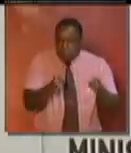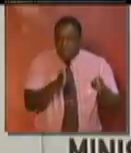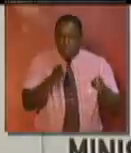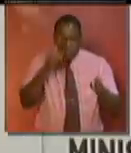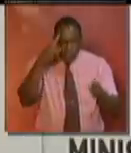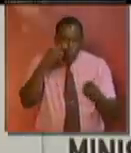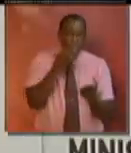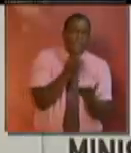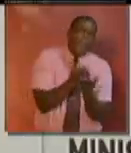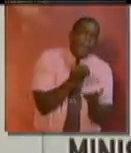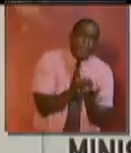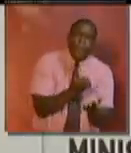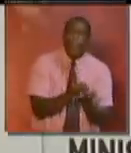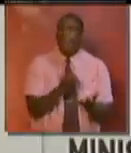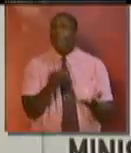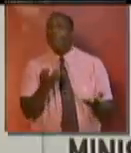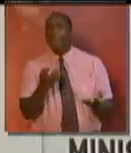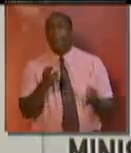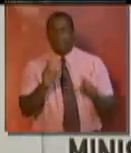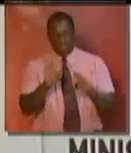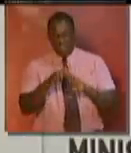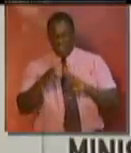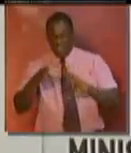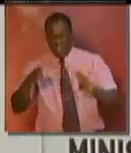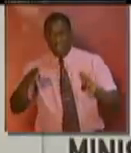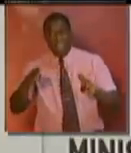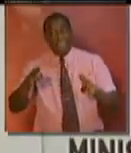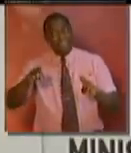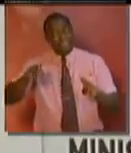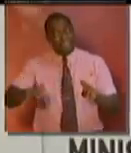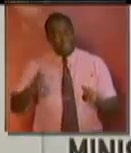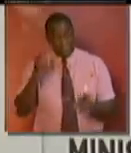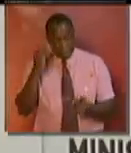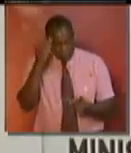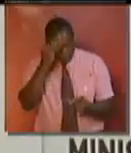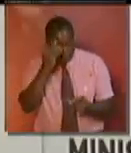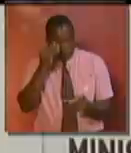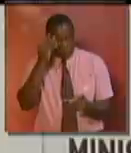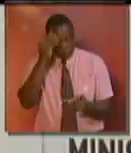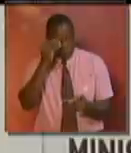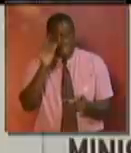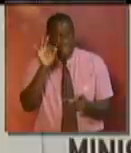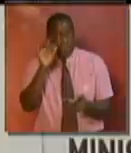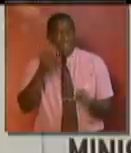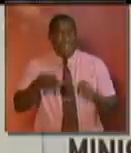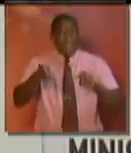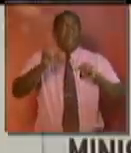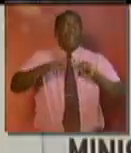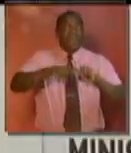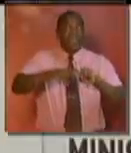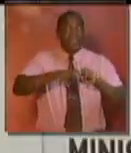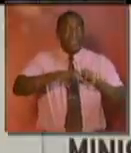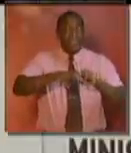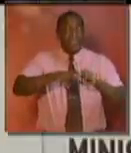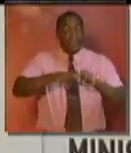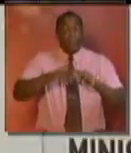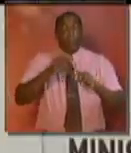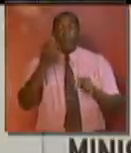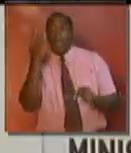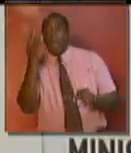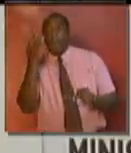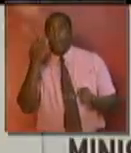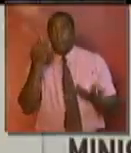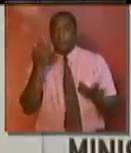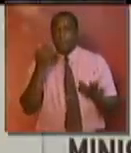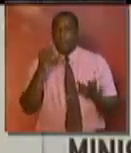and Tobago in the future, in terms of having a base that can support pensions and these other